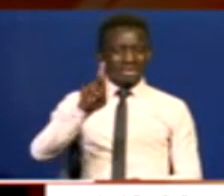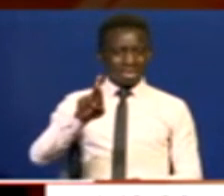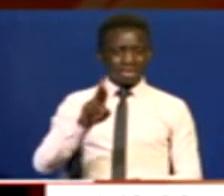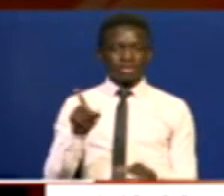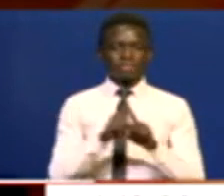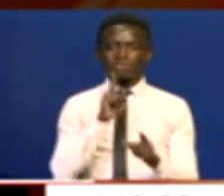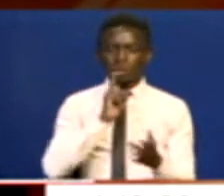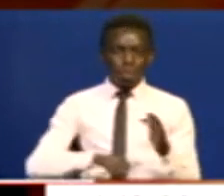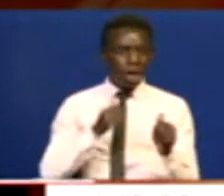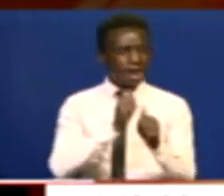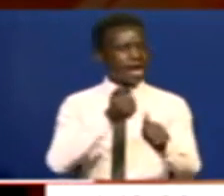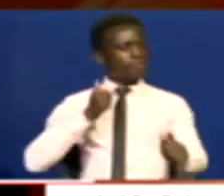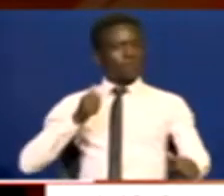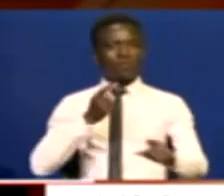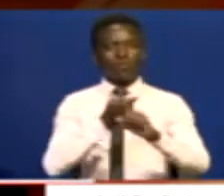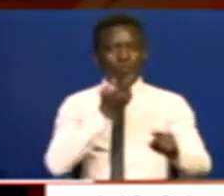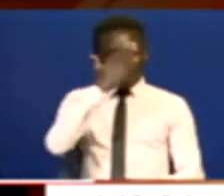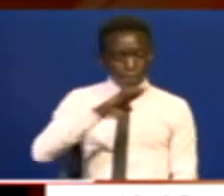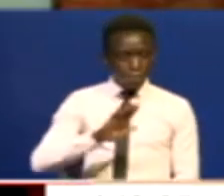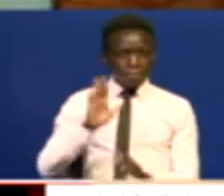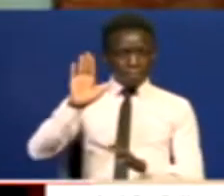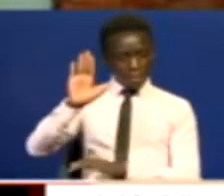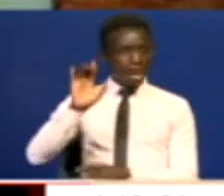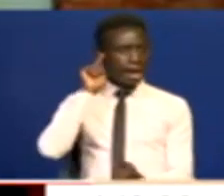the assembly until their demands are met.